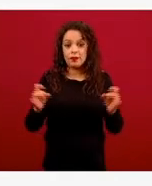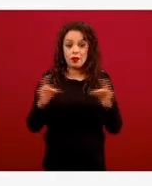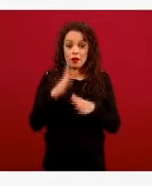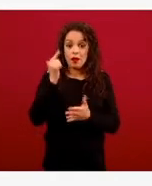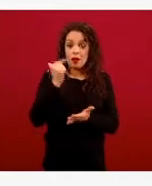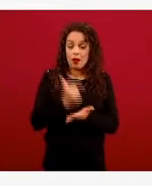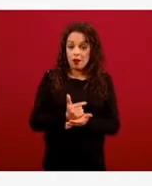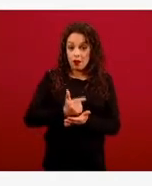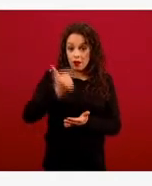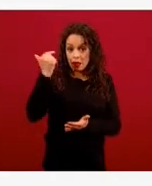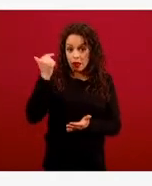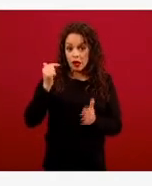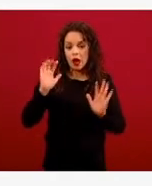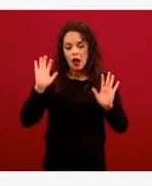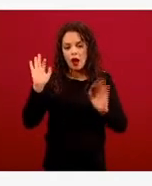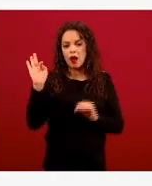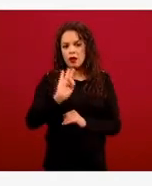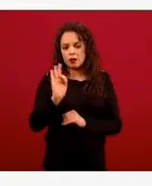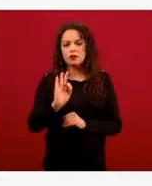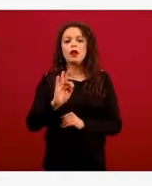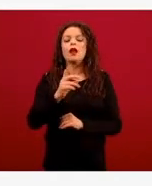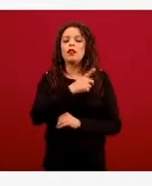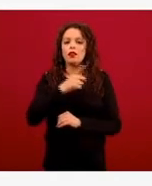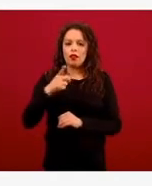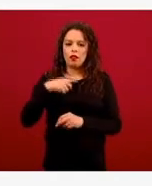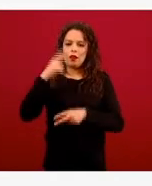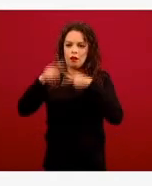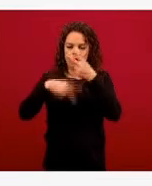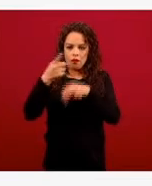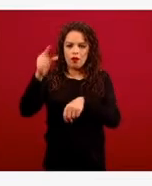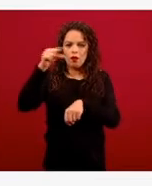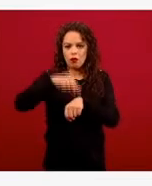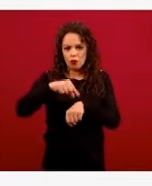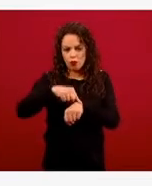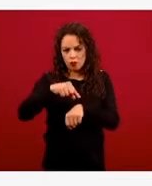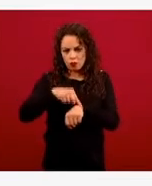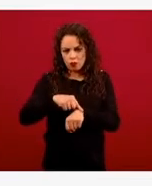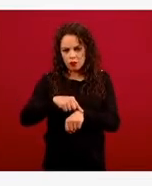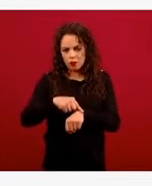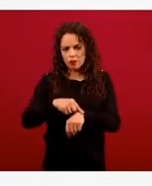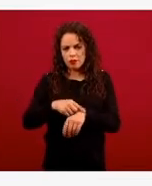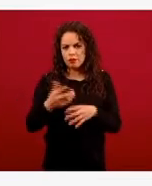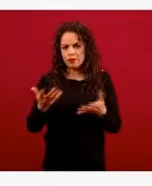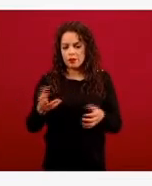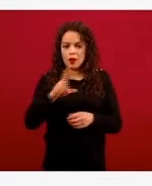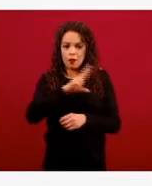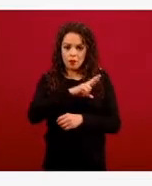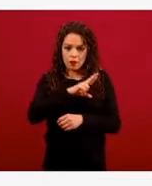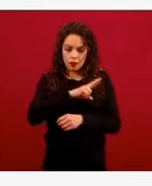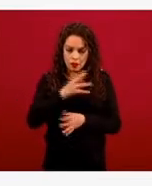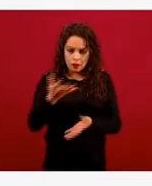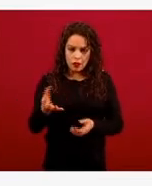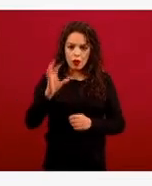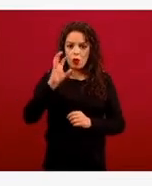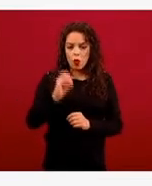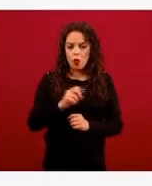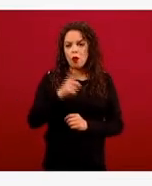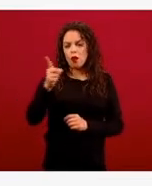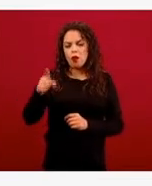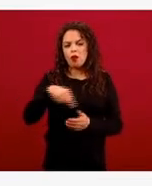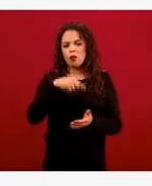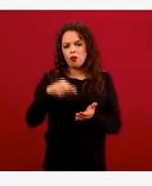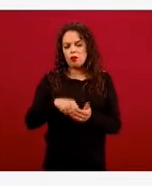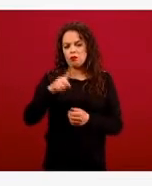If there's some sort of more serious problem that you're having, then maybe you will need to go to a hospital. You might need to go